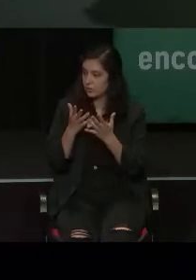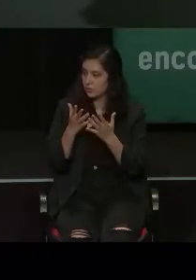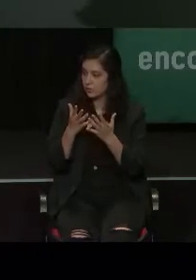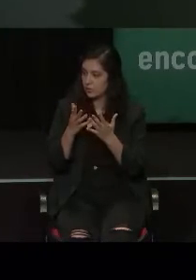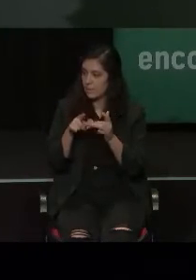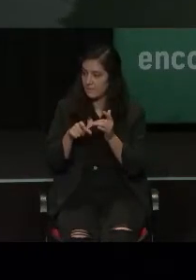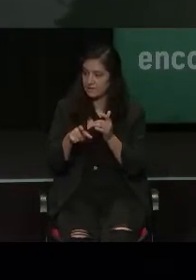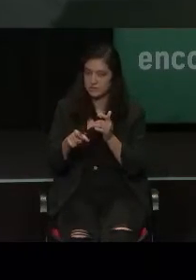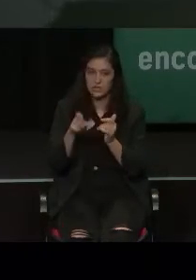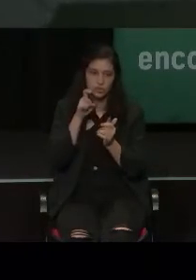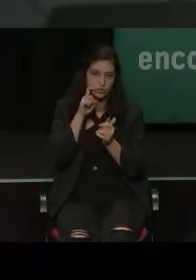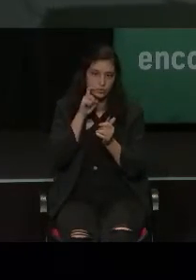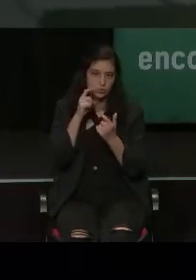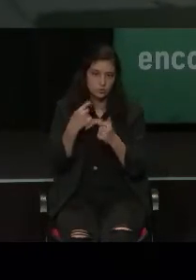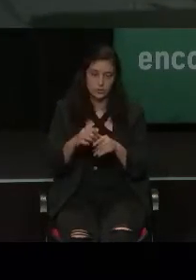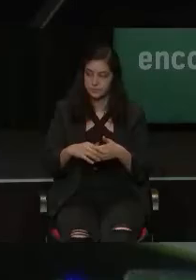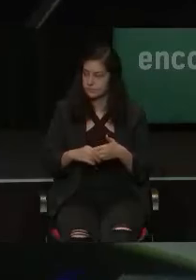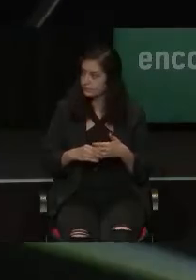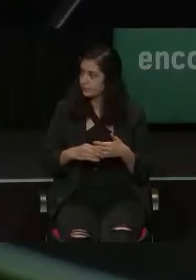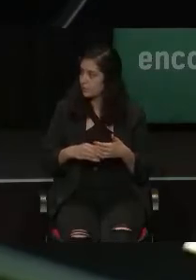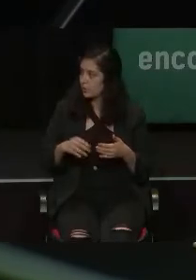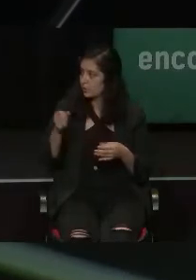of multi-drug resistant bacteria.